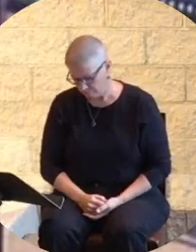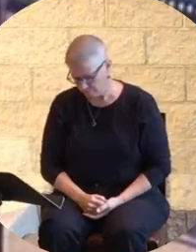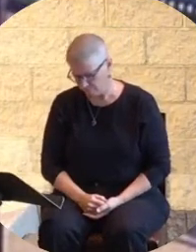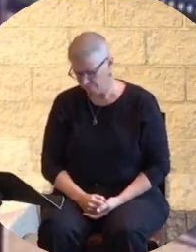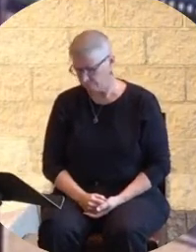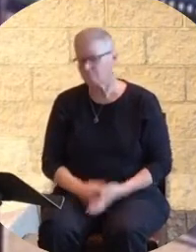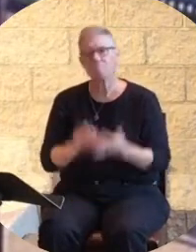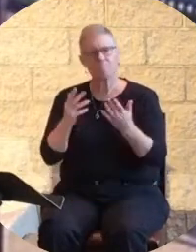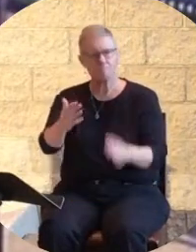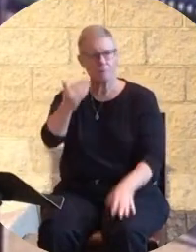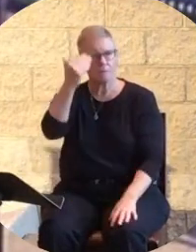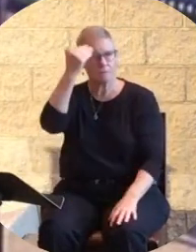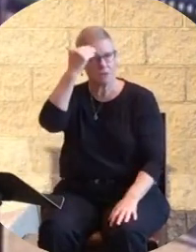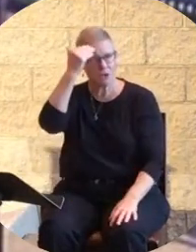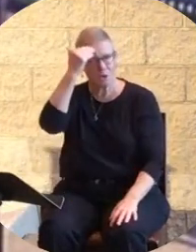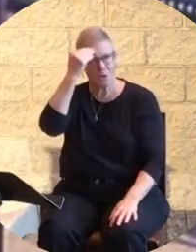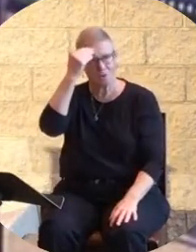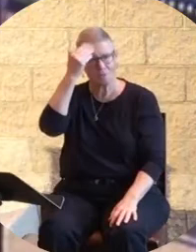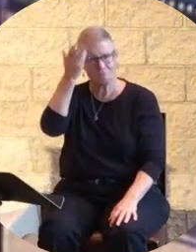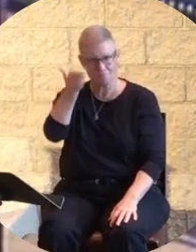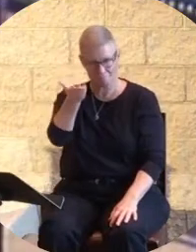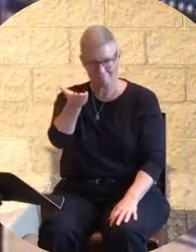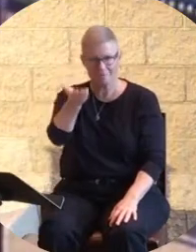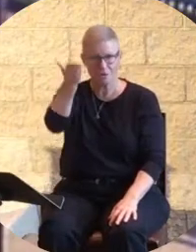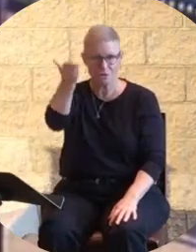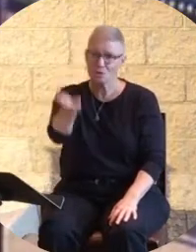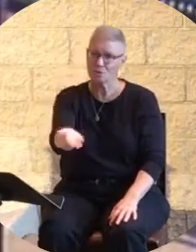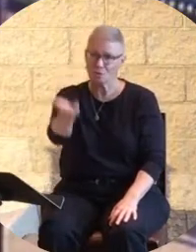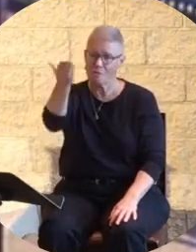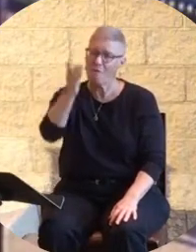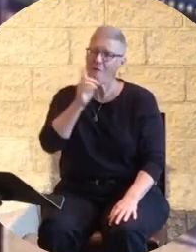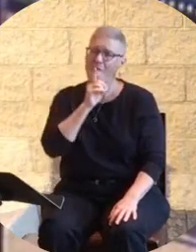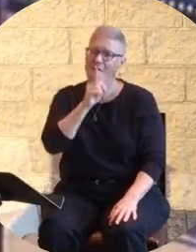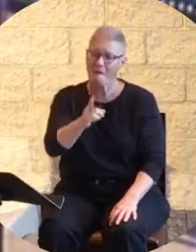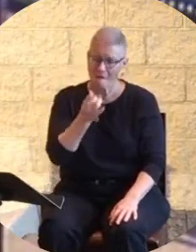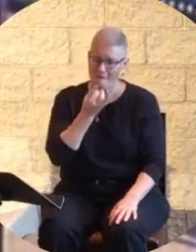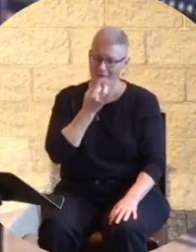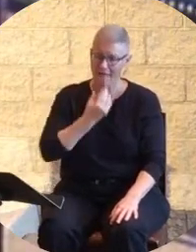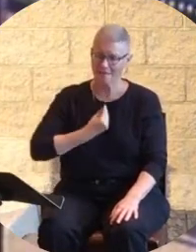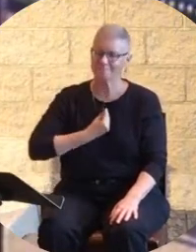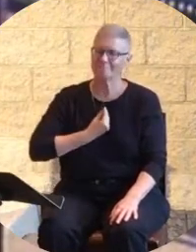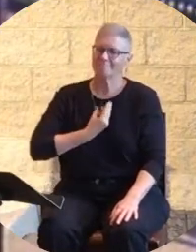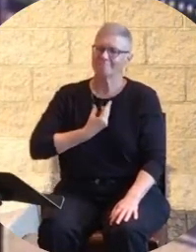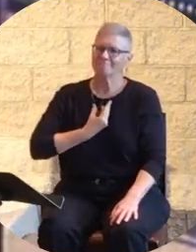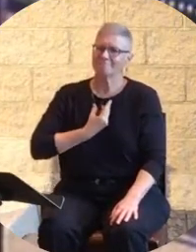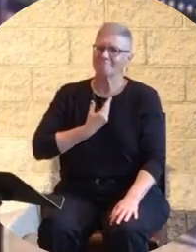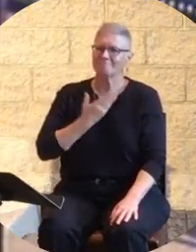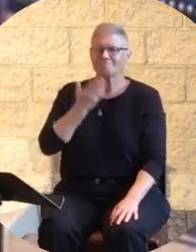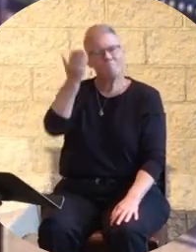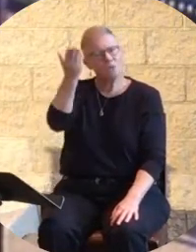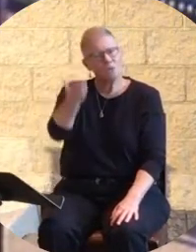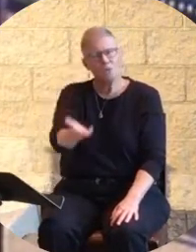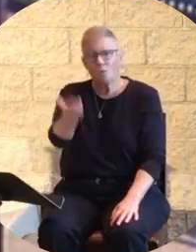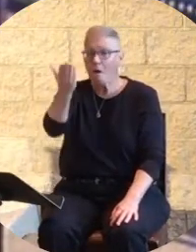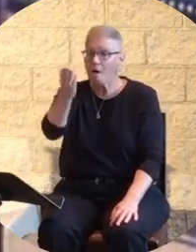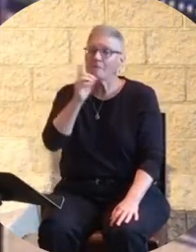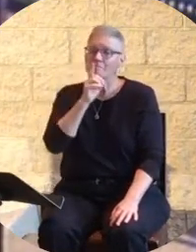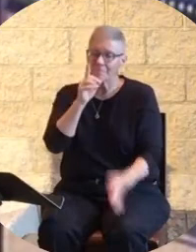And know that you are light, that you are divinity in light.